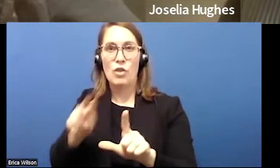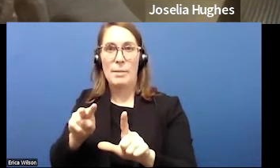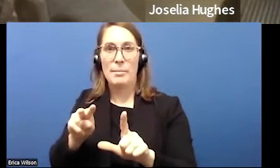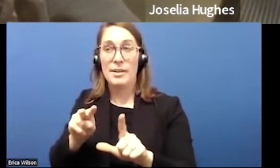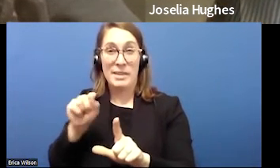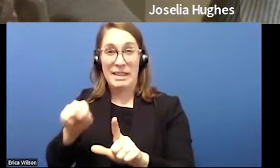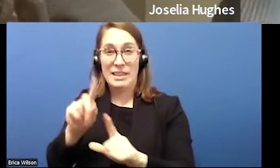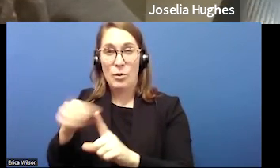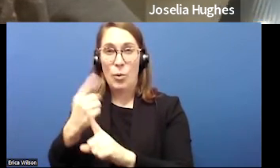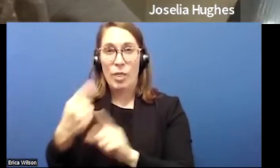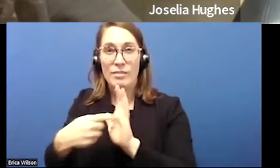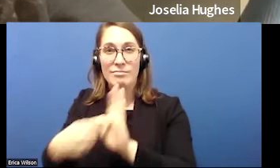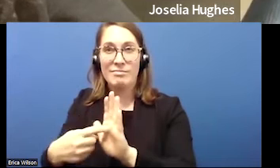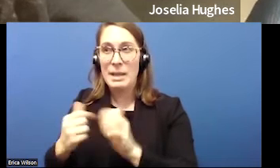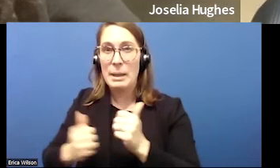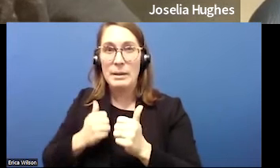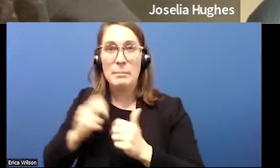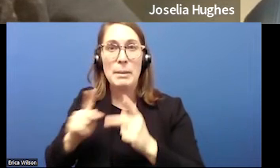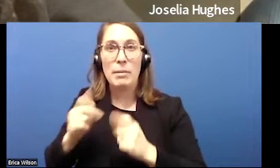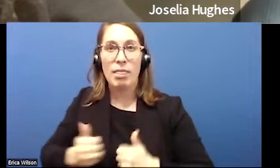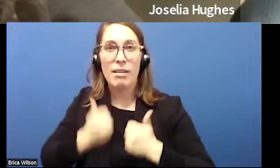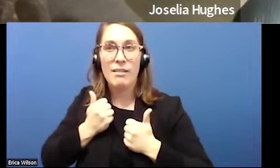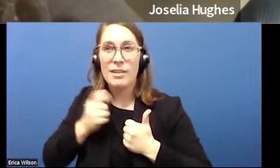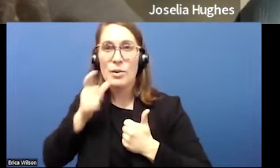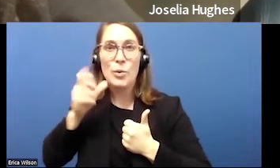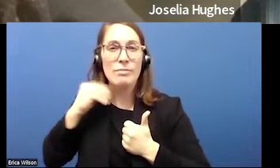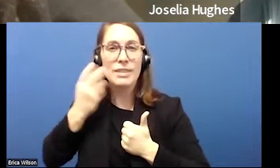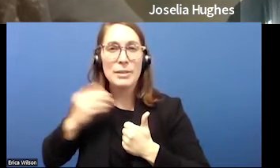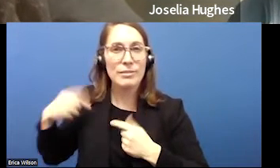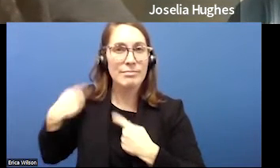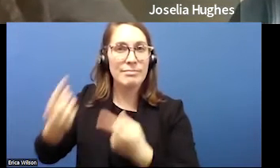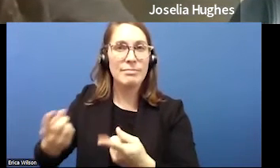analytical frame work only reflects the lives that had already been living it.